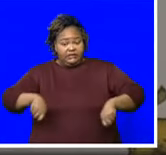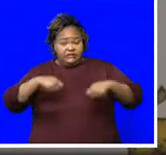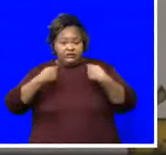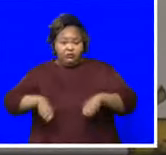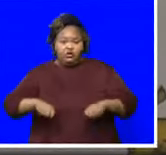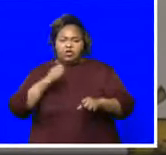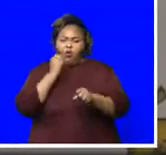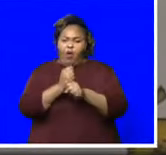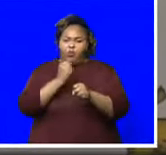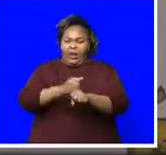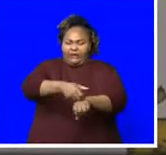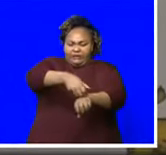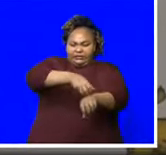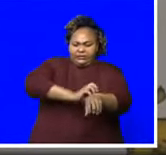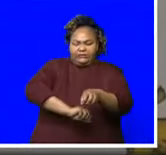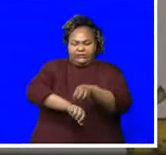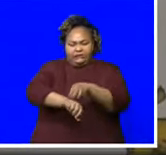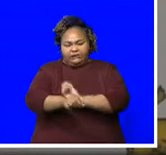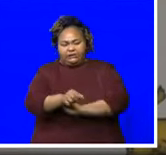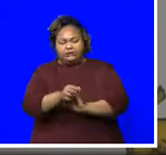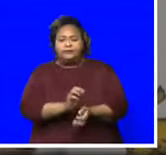kakhulu kakhulu. Sibonga nalokuthi nje